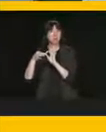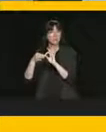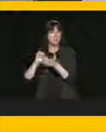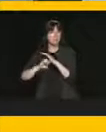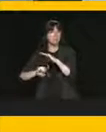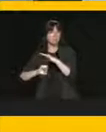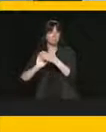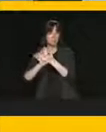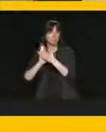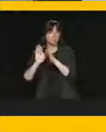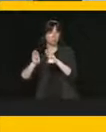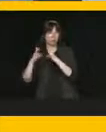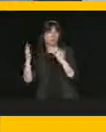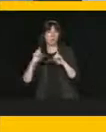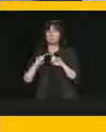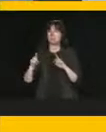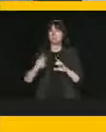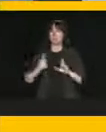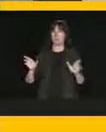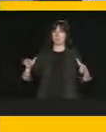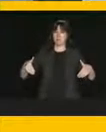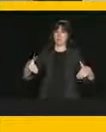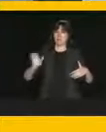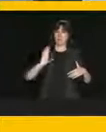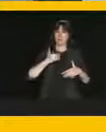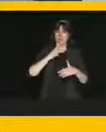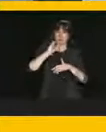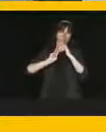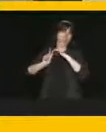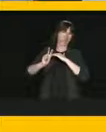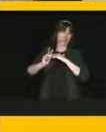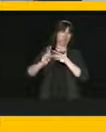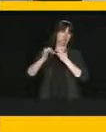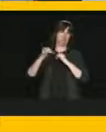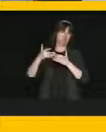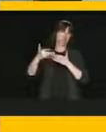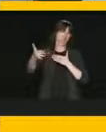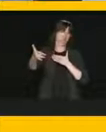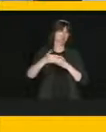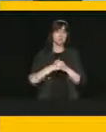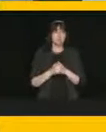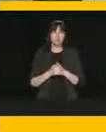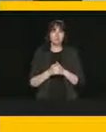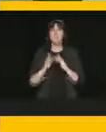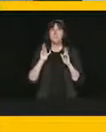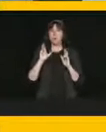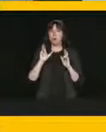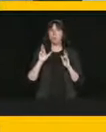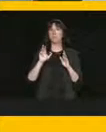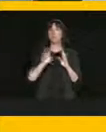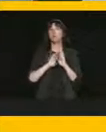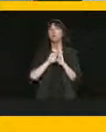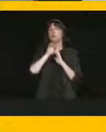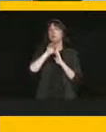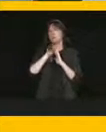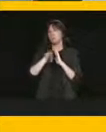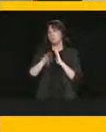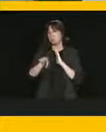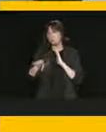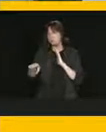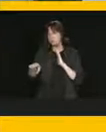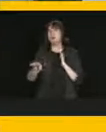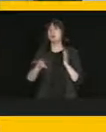schools. But we're not there yet. Those projections are for a few weeks off, and one hopes that the trend lines will bring us